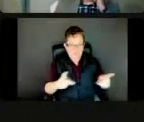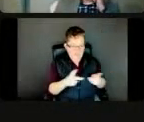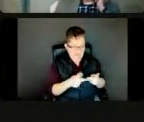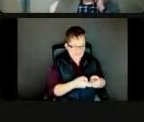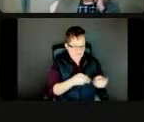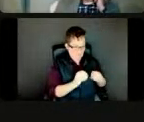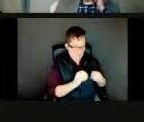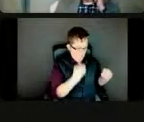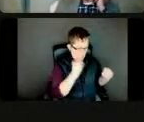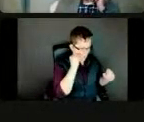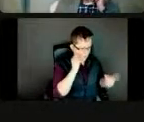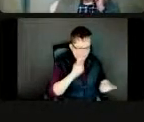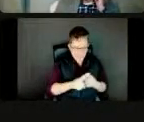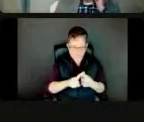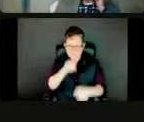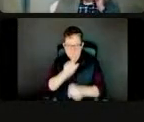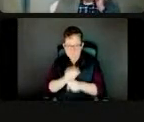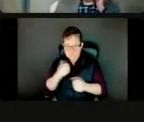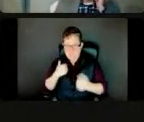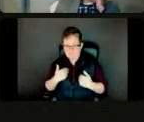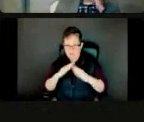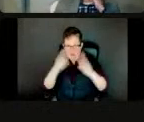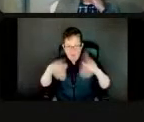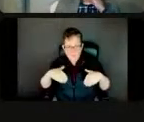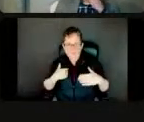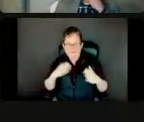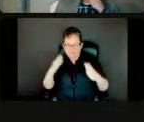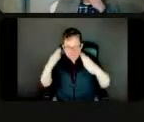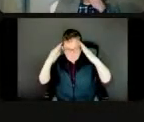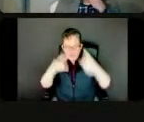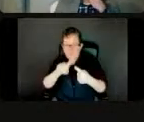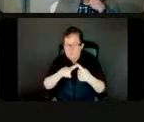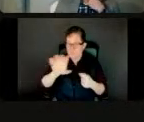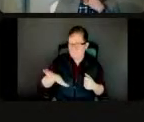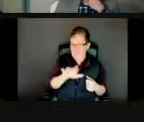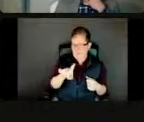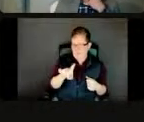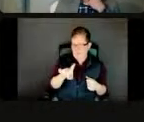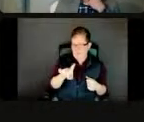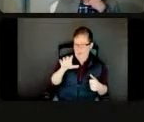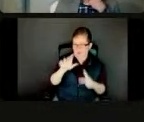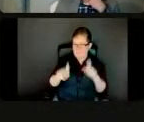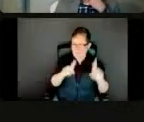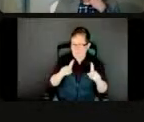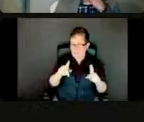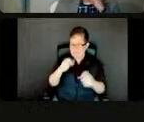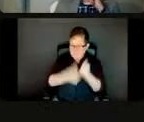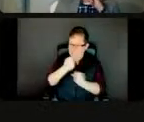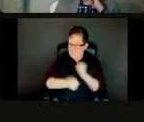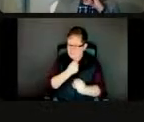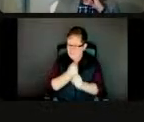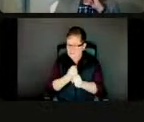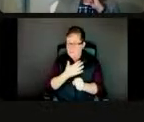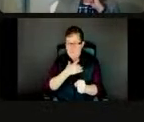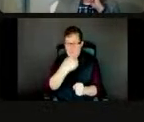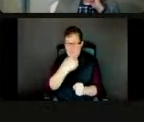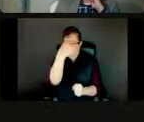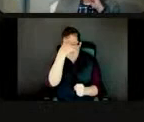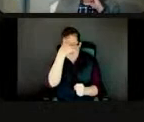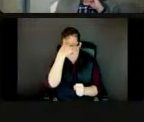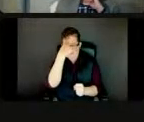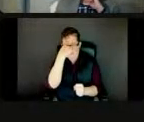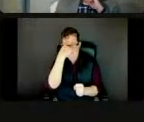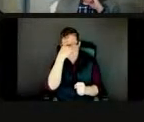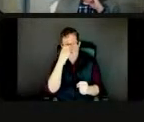supportive housing in terms of about 100 people per year. So, I mean, I think that, you know, my thoughts on this is that we have to